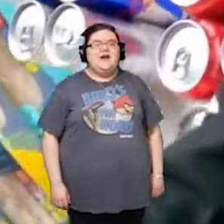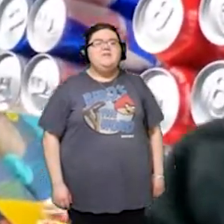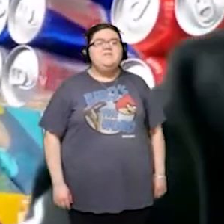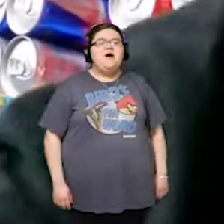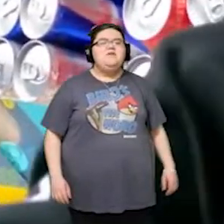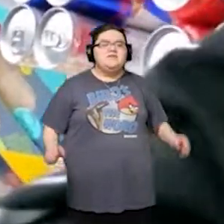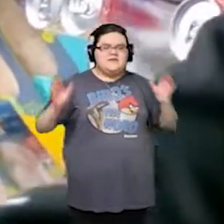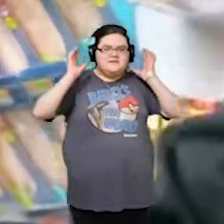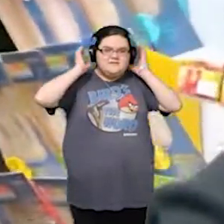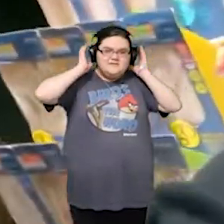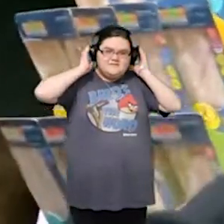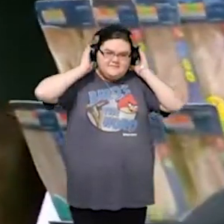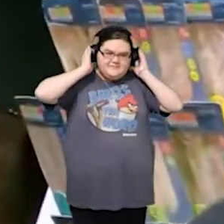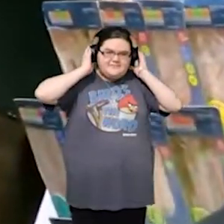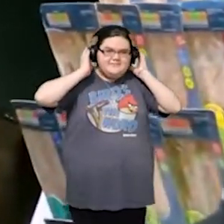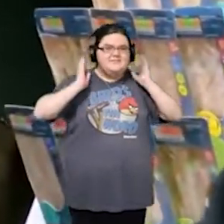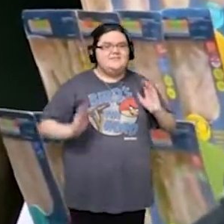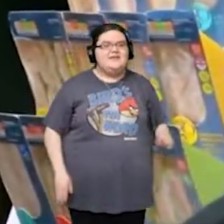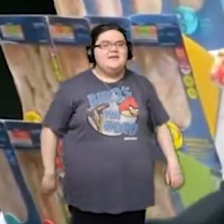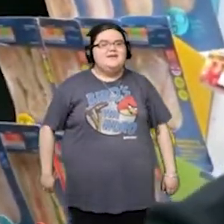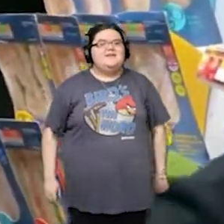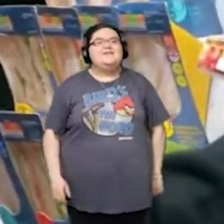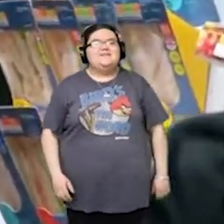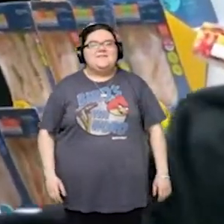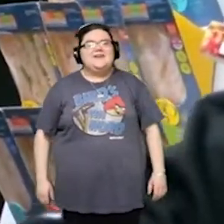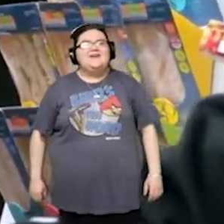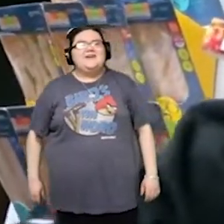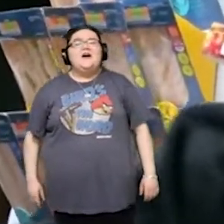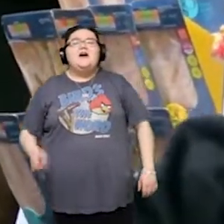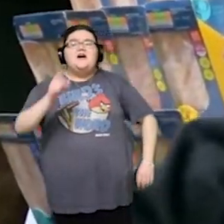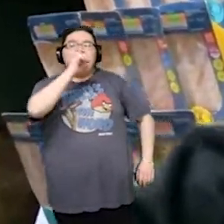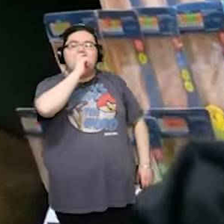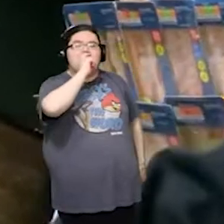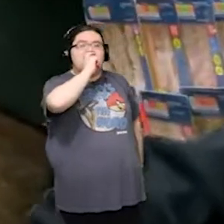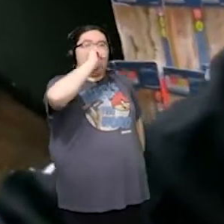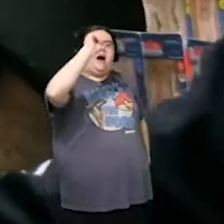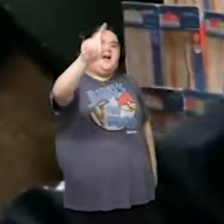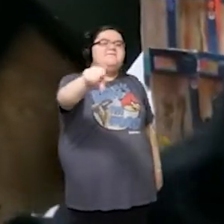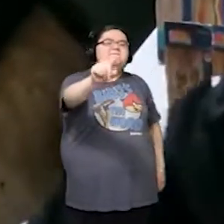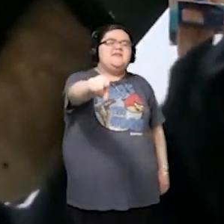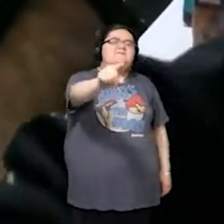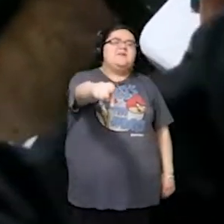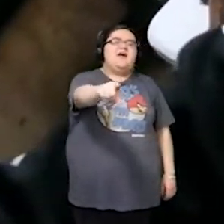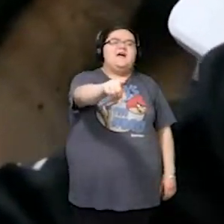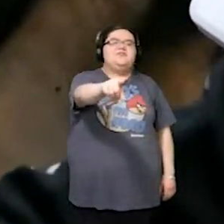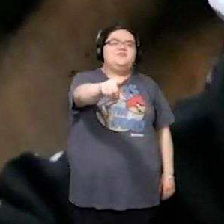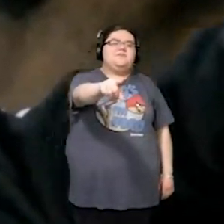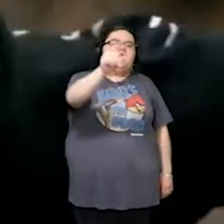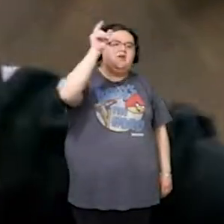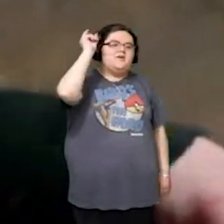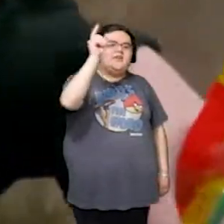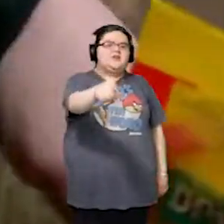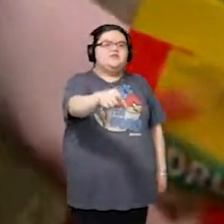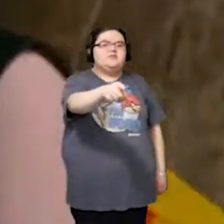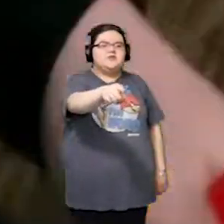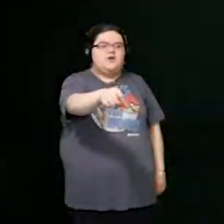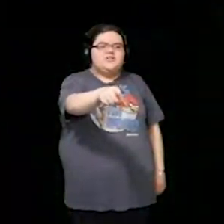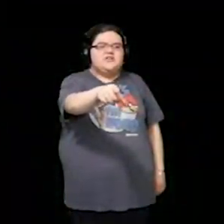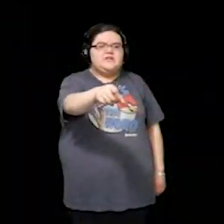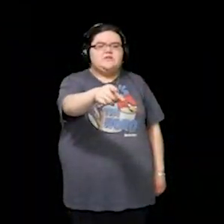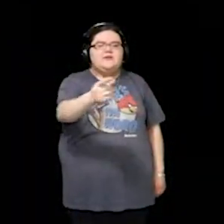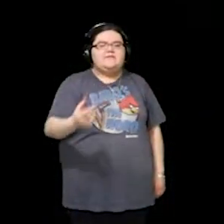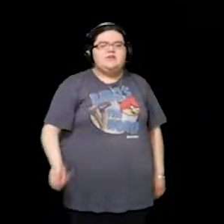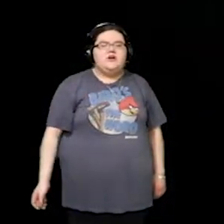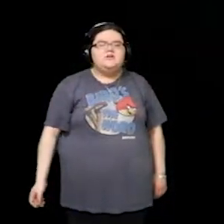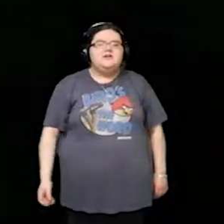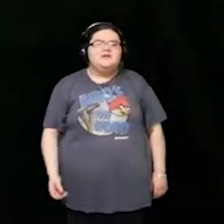Haribo squashies. Toby's gonna go mad over these. Yeah. You know what? I might save him a pack when he comes. I've never I'll had those him. Before. Are they good? Those